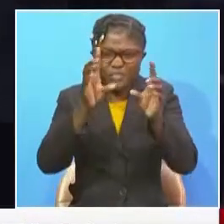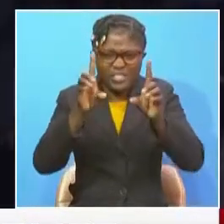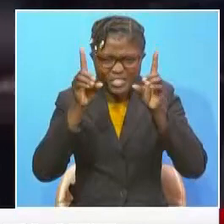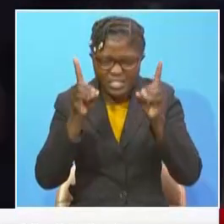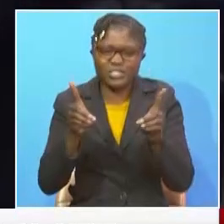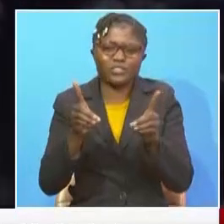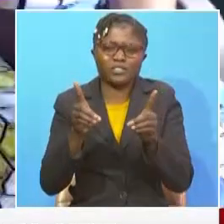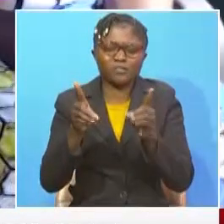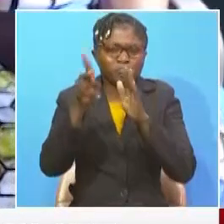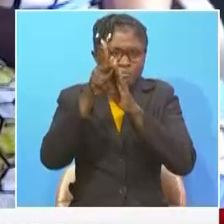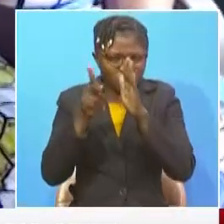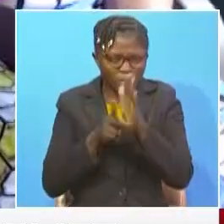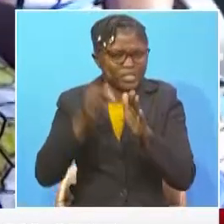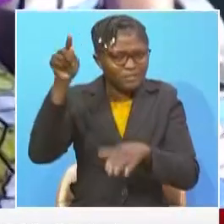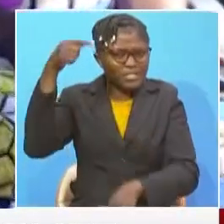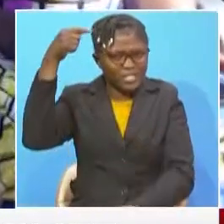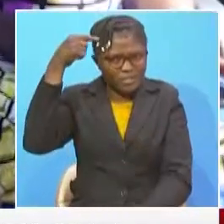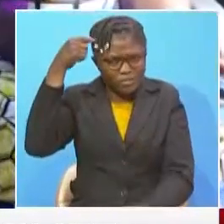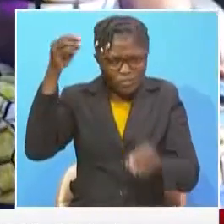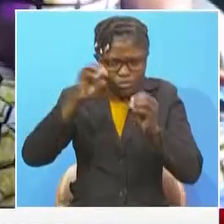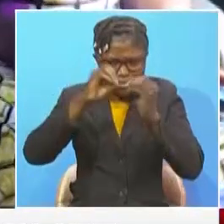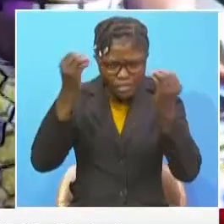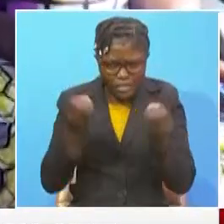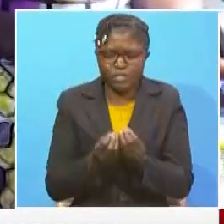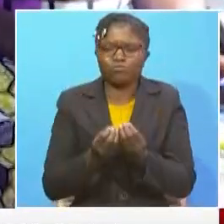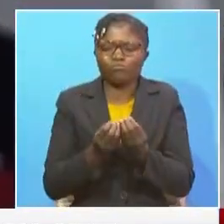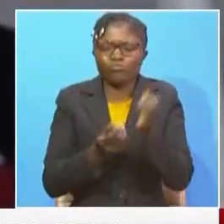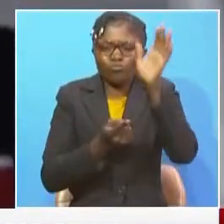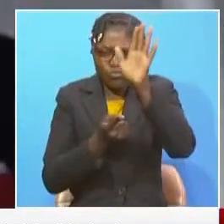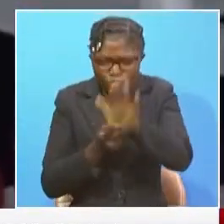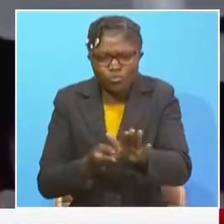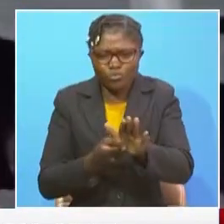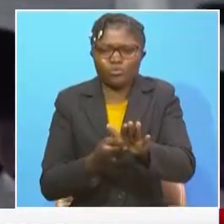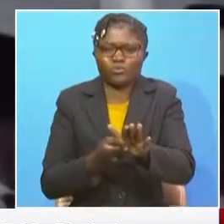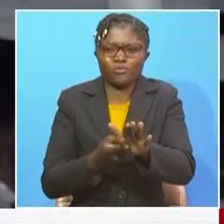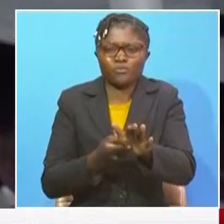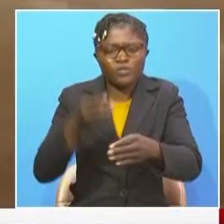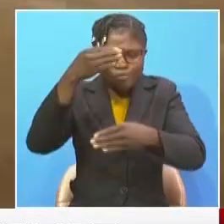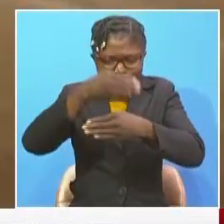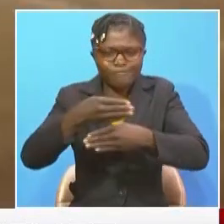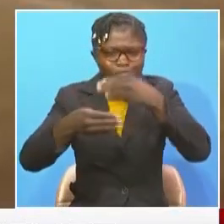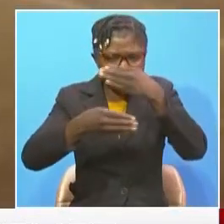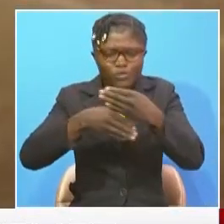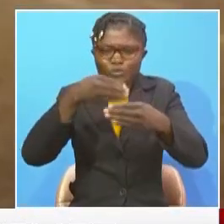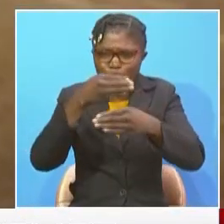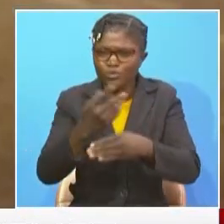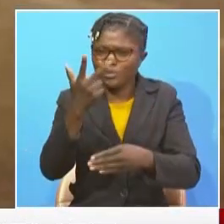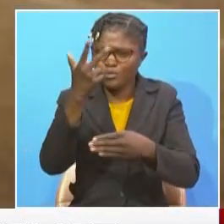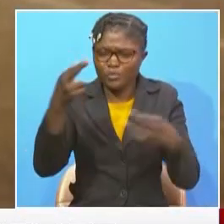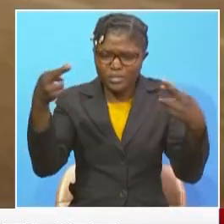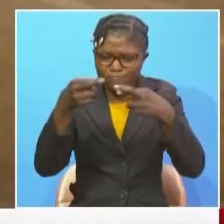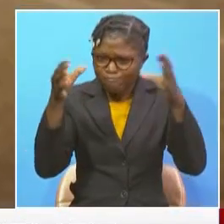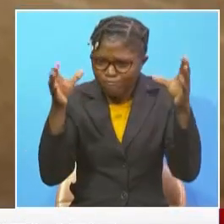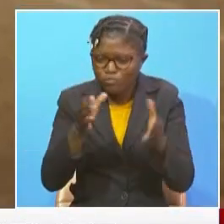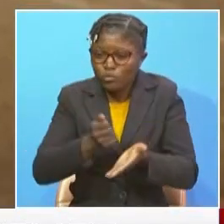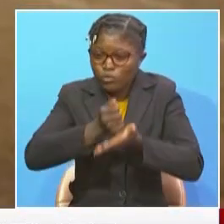on by the government, a non-governmental organization has expressed its intentions to construct a 1x3 classroom block